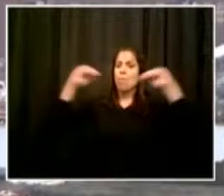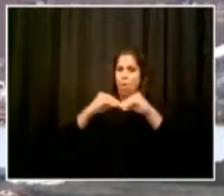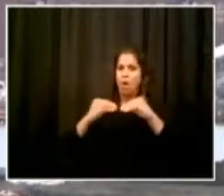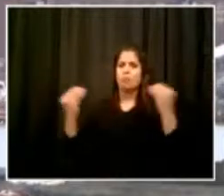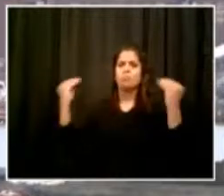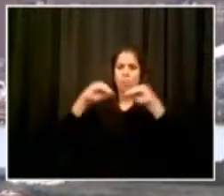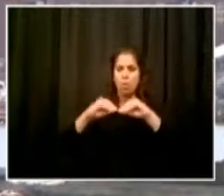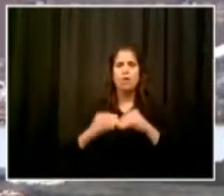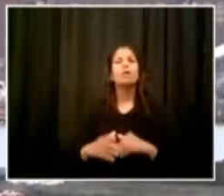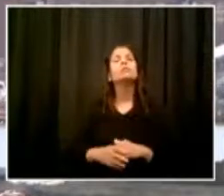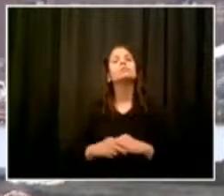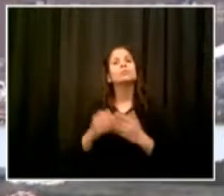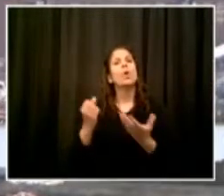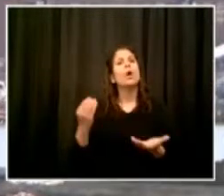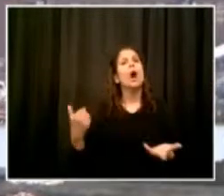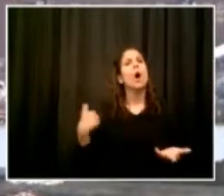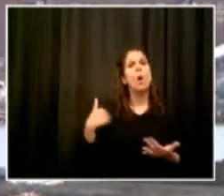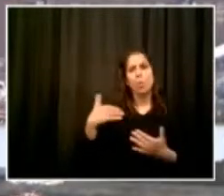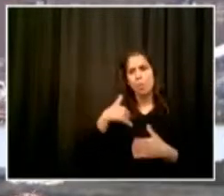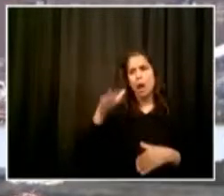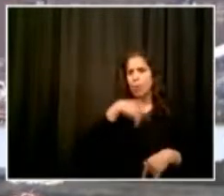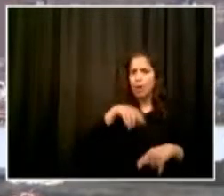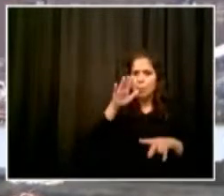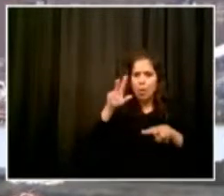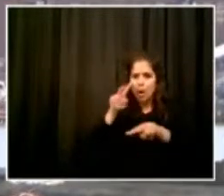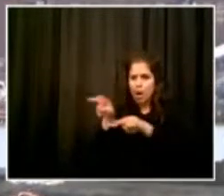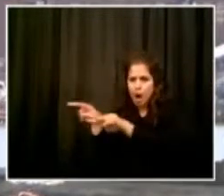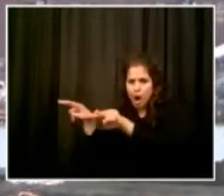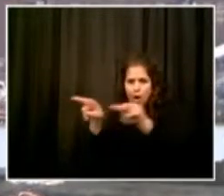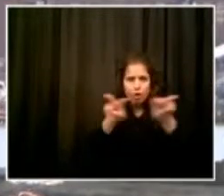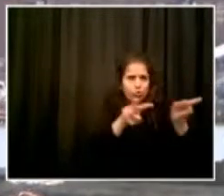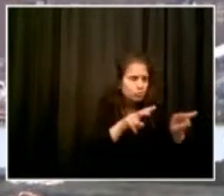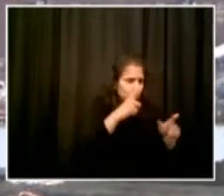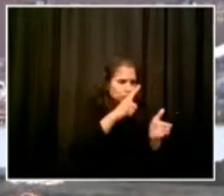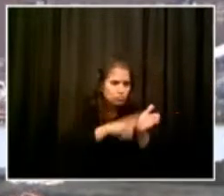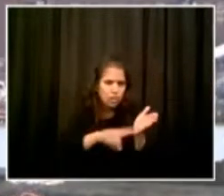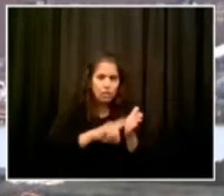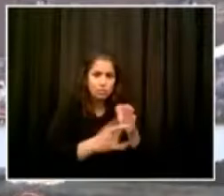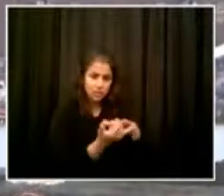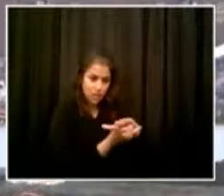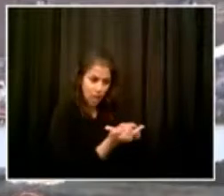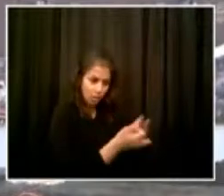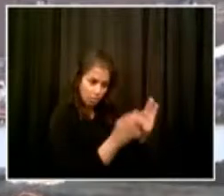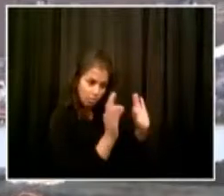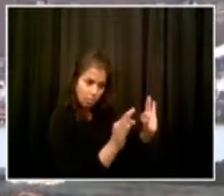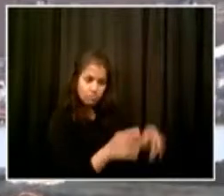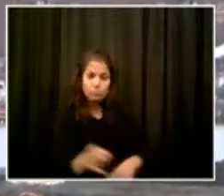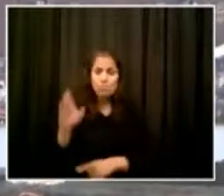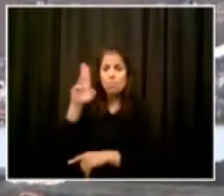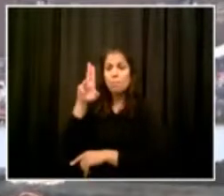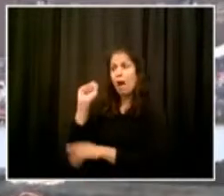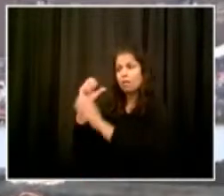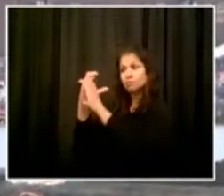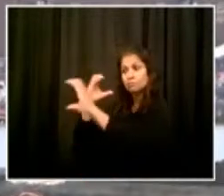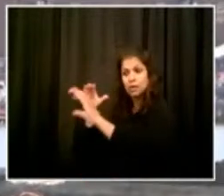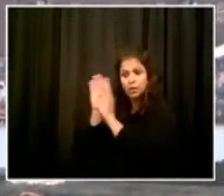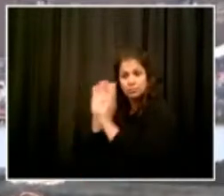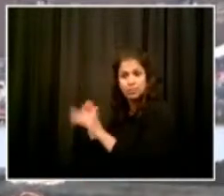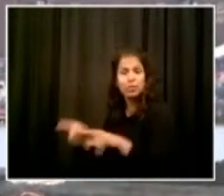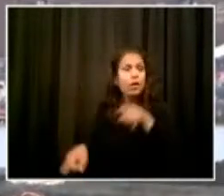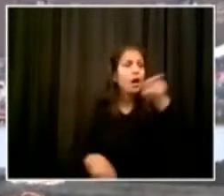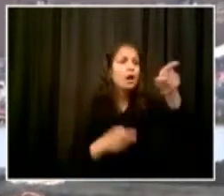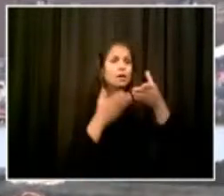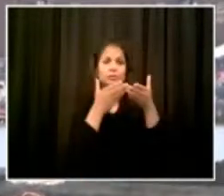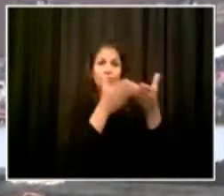all say, I'm hearing a lot of people want to come back, but they're watching to see how it goes. We have to show them they can have